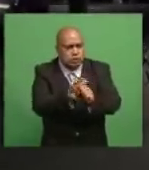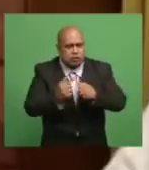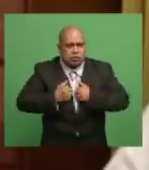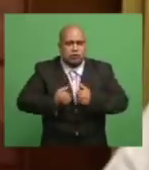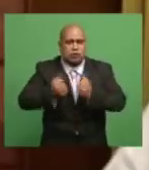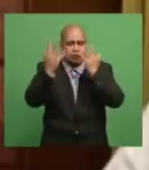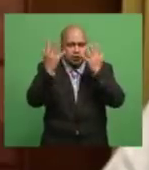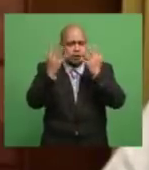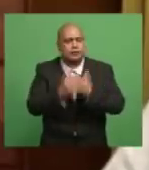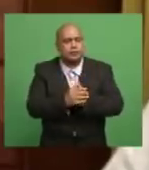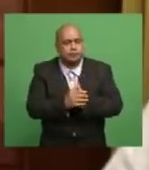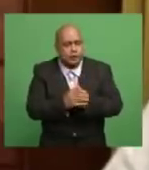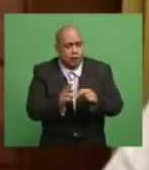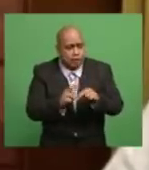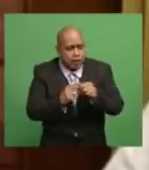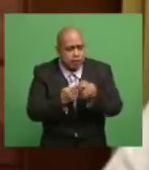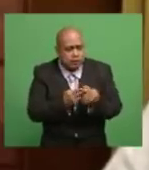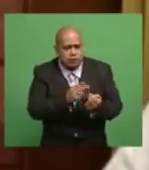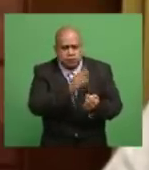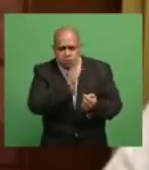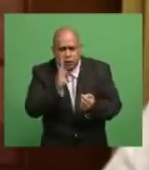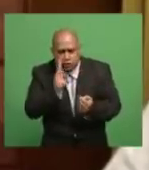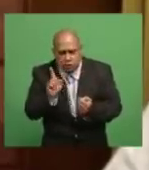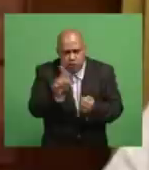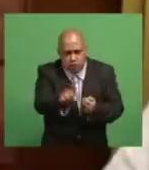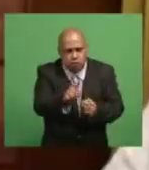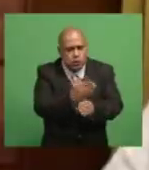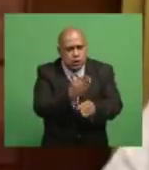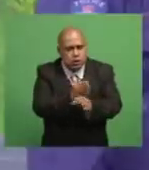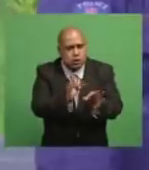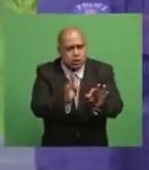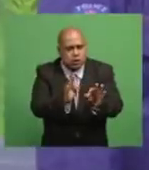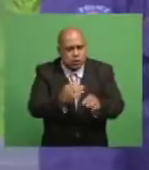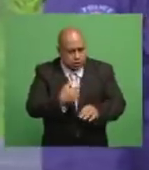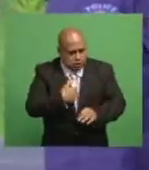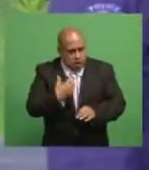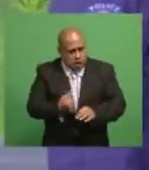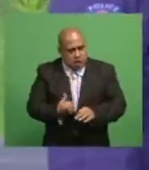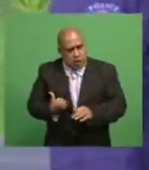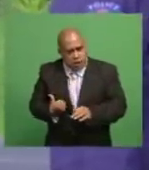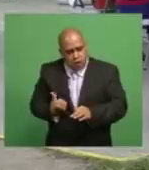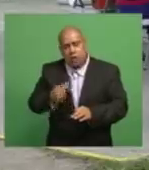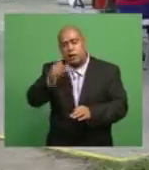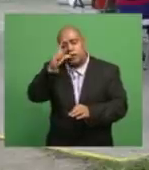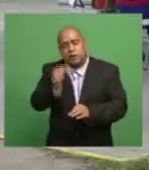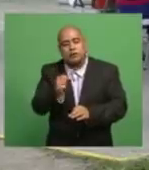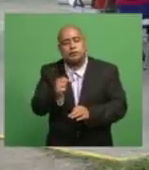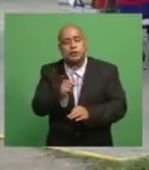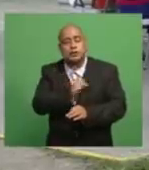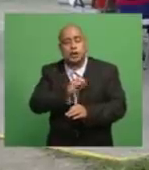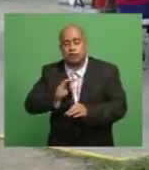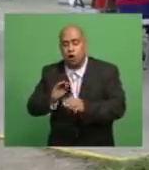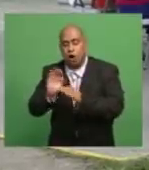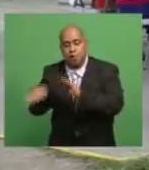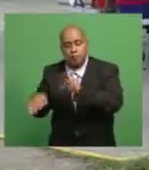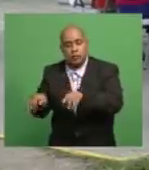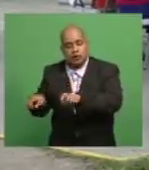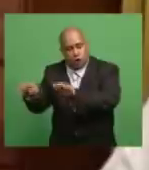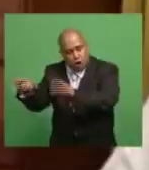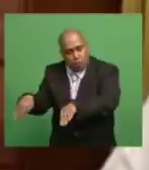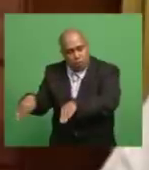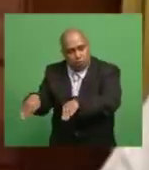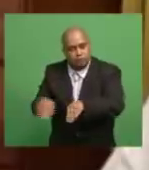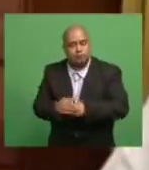their families so we have more time with our own. He asked the people to continue following the law and order in